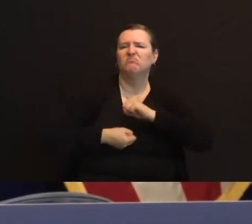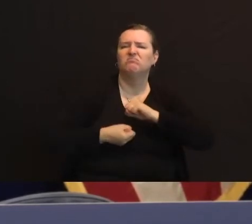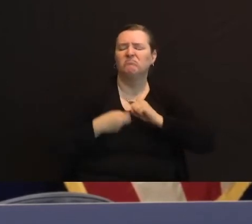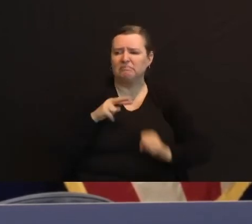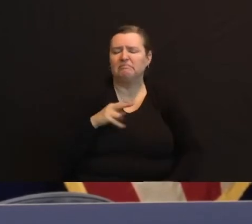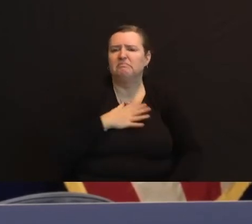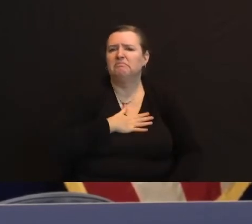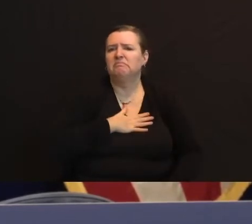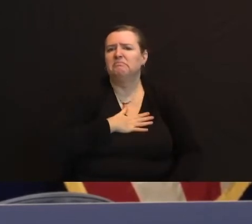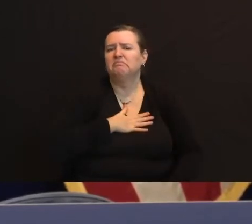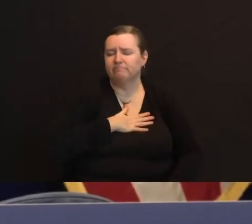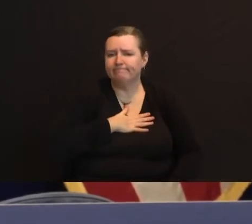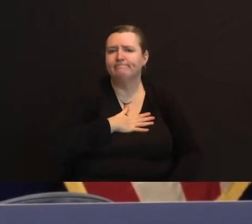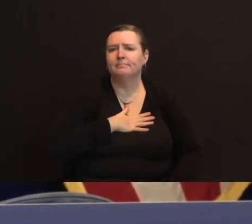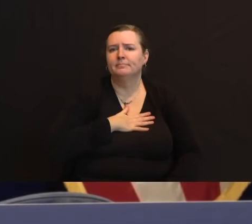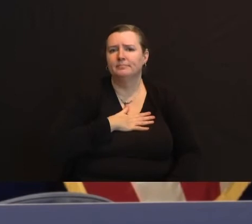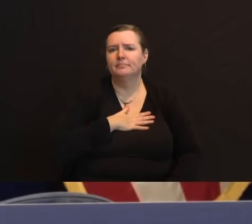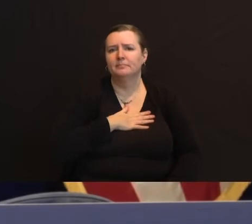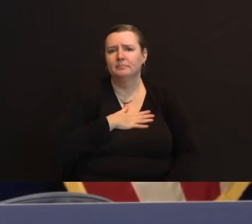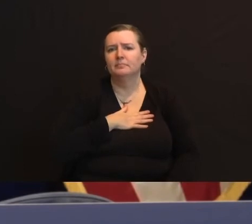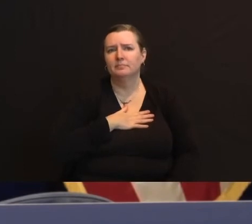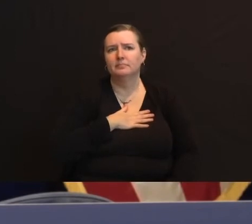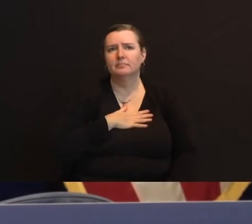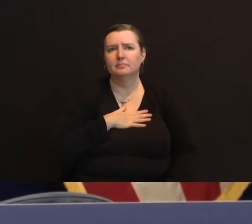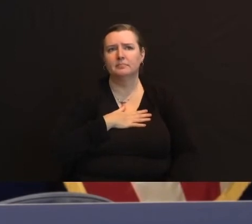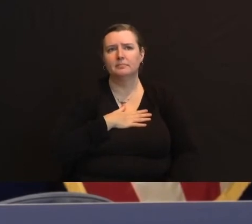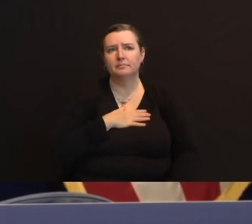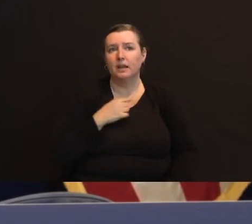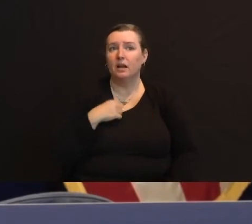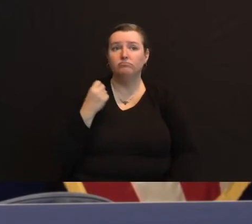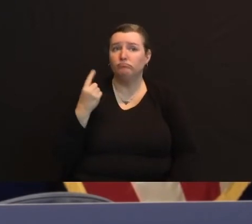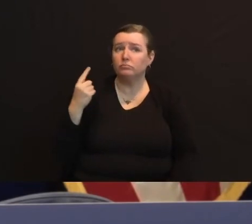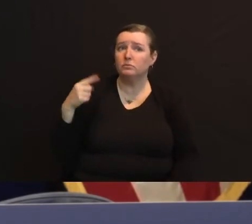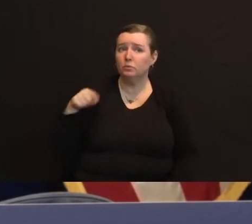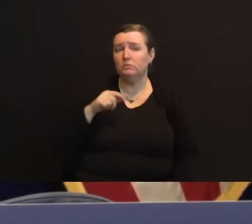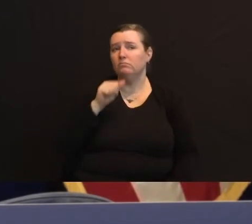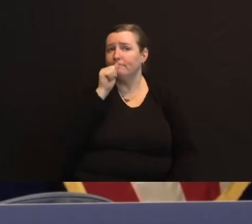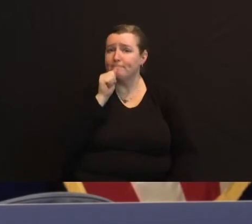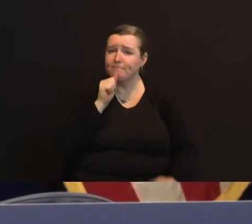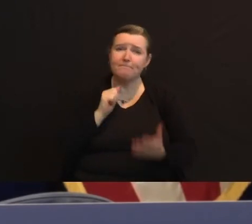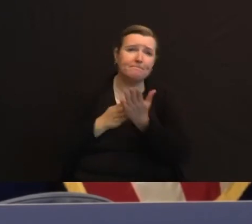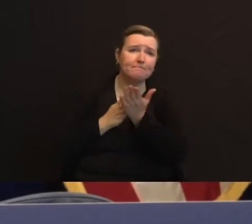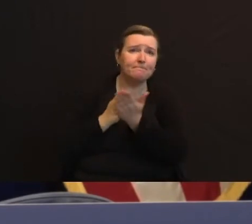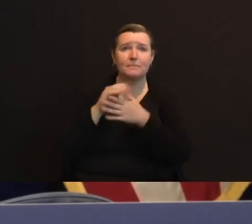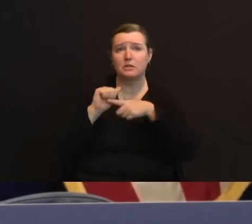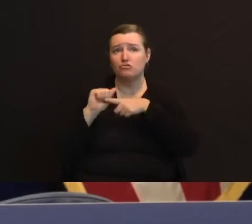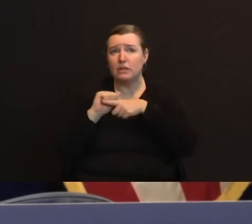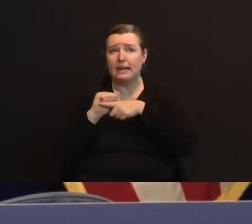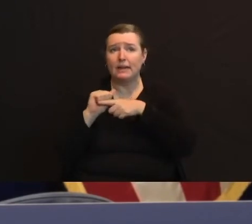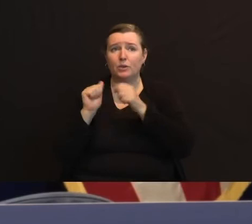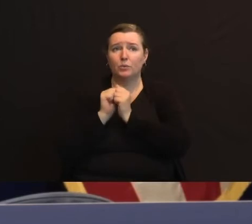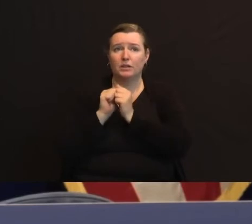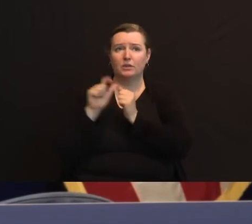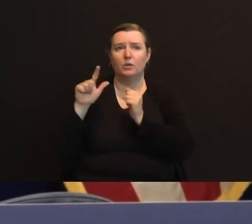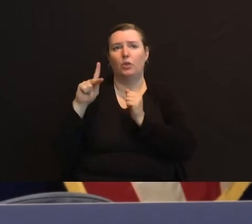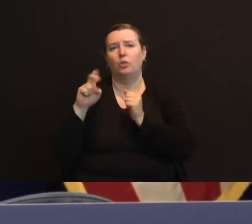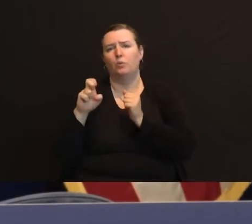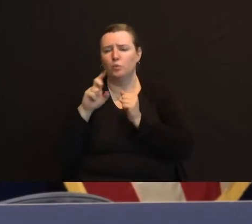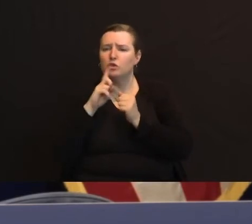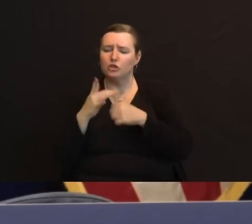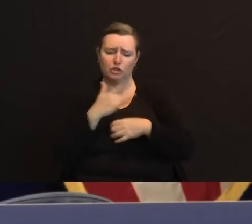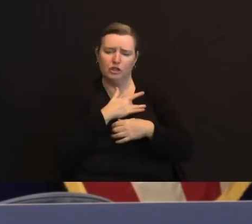imagine, but I trust that they will continue through their training with Luke in their hearts and a driving